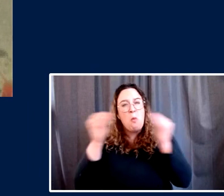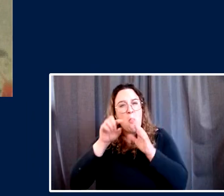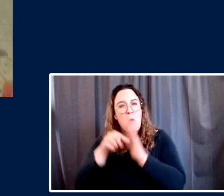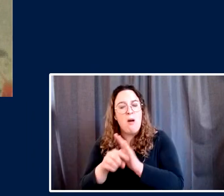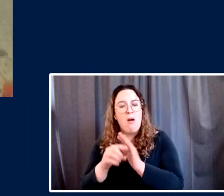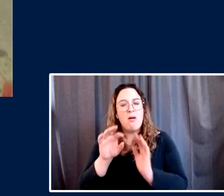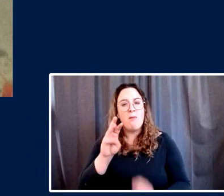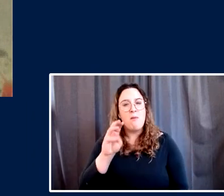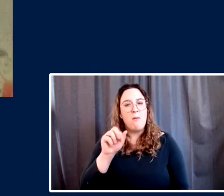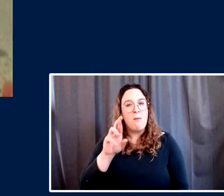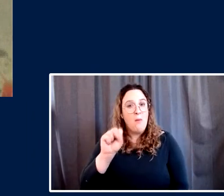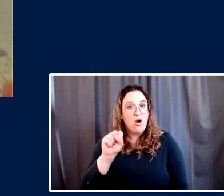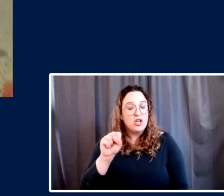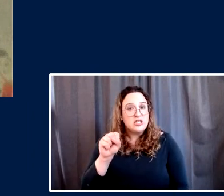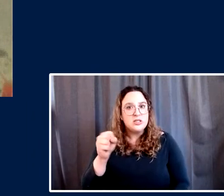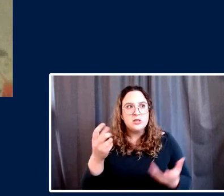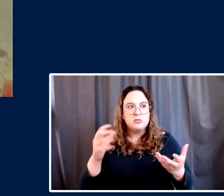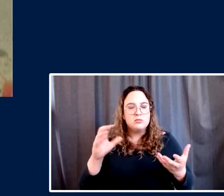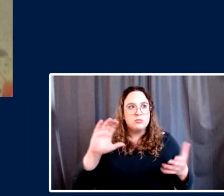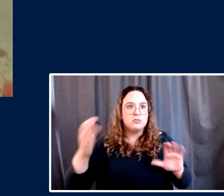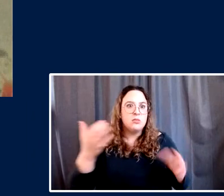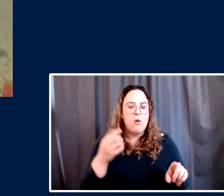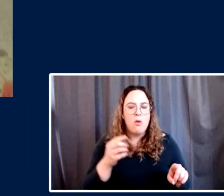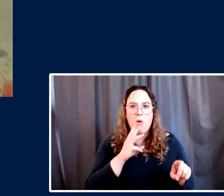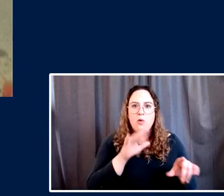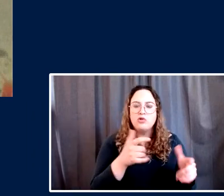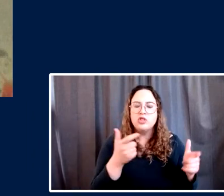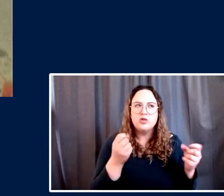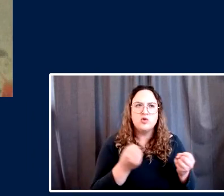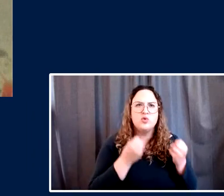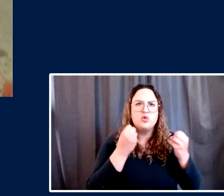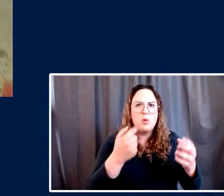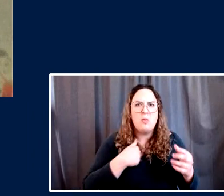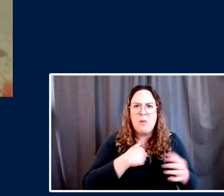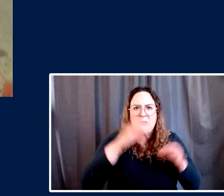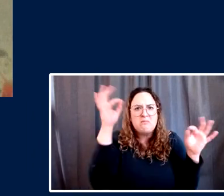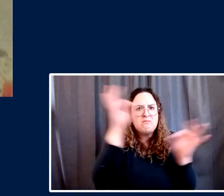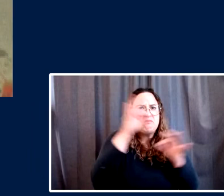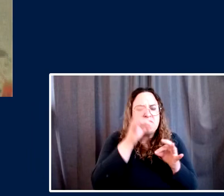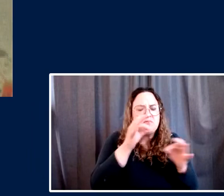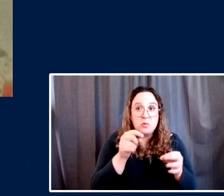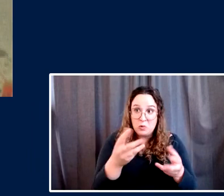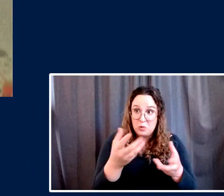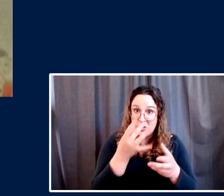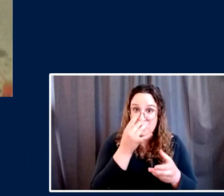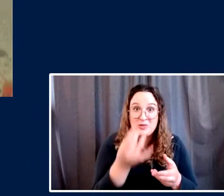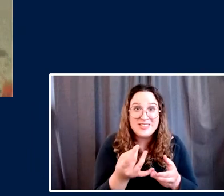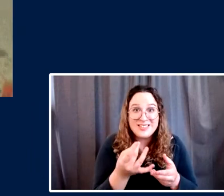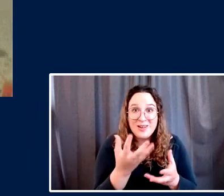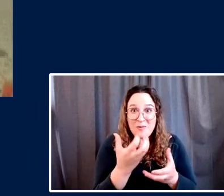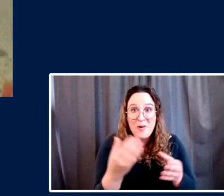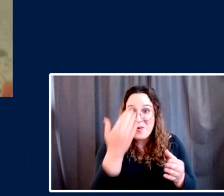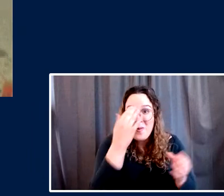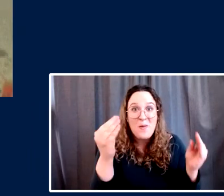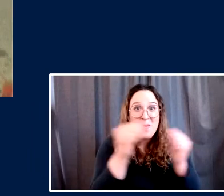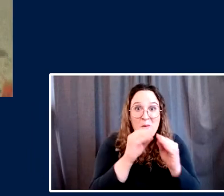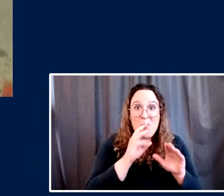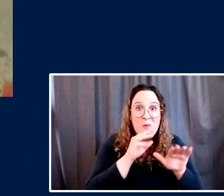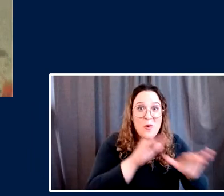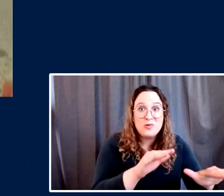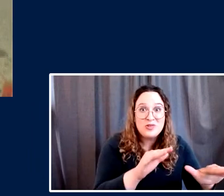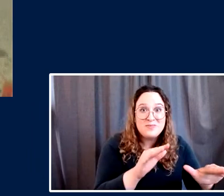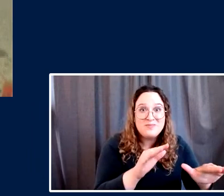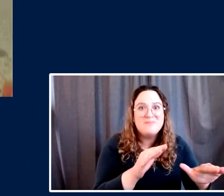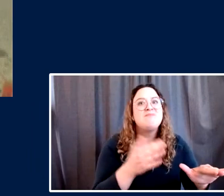yet to be revealed. There's so much left to learn if you are interested in the ocean. In fact, MBARI was established to develop